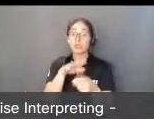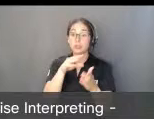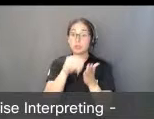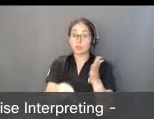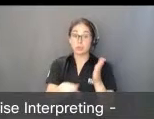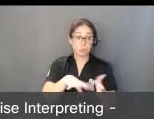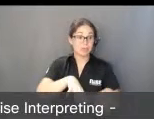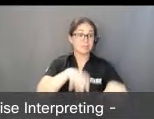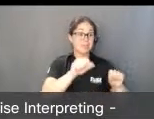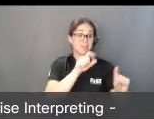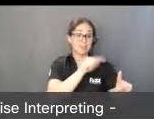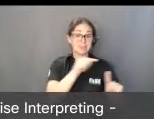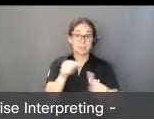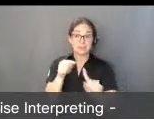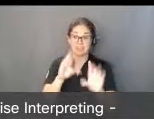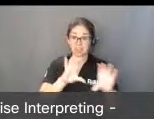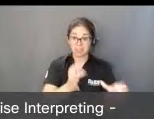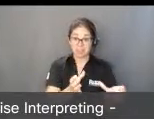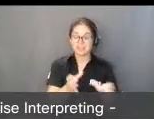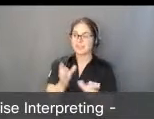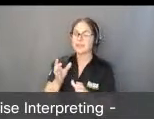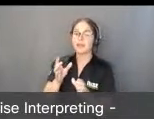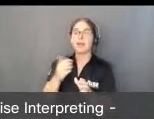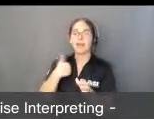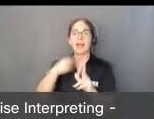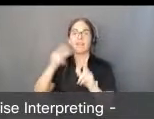for help and get some tutoring.